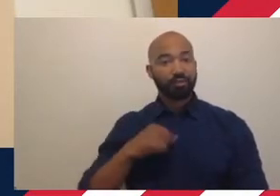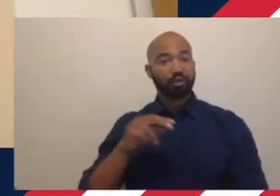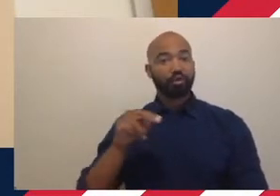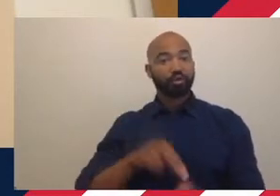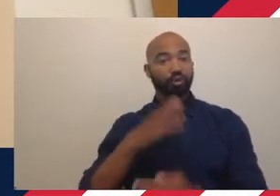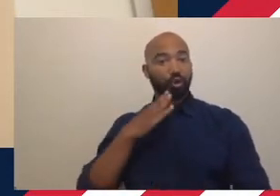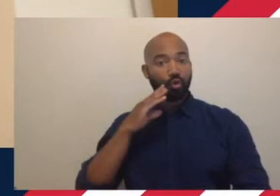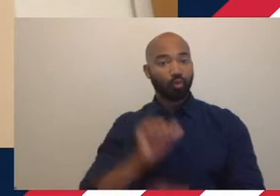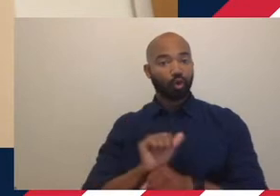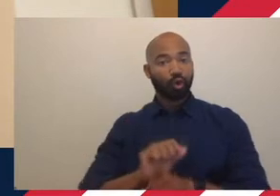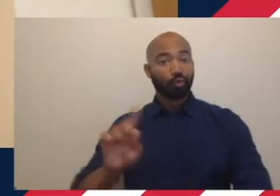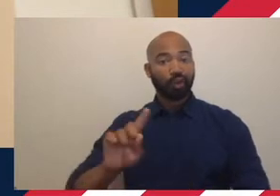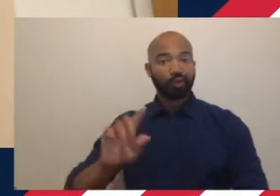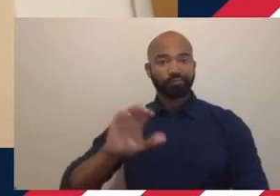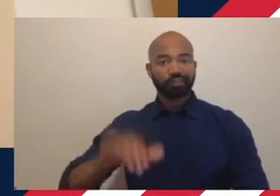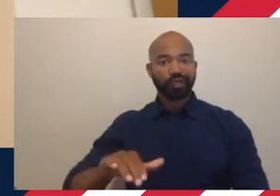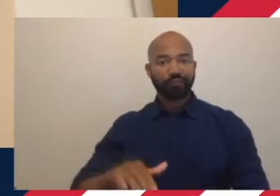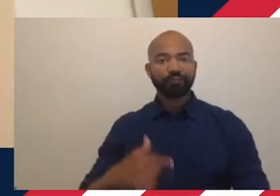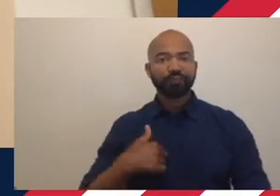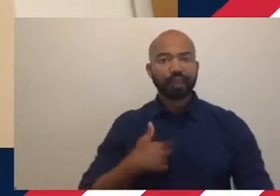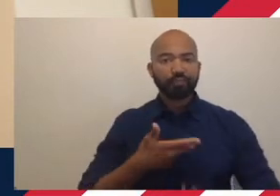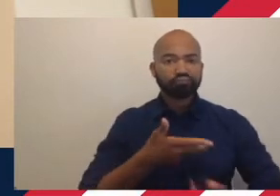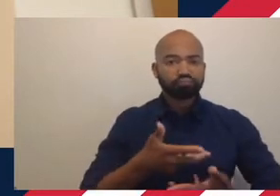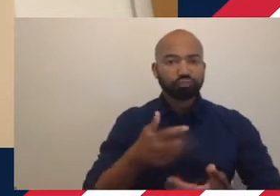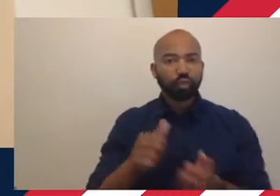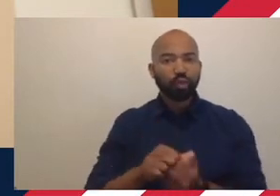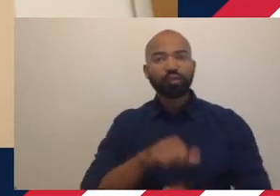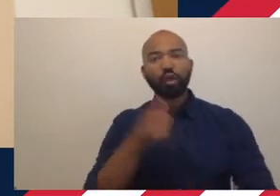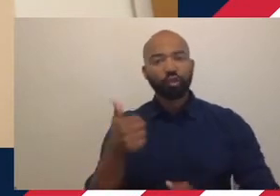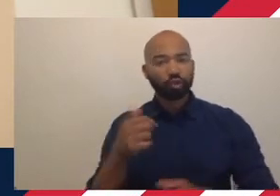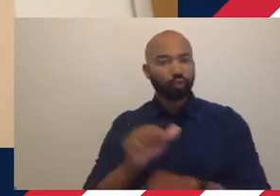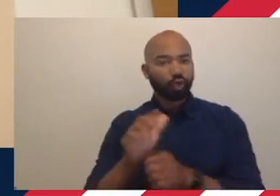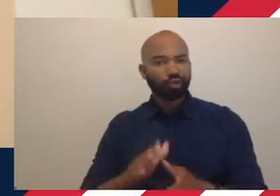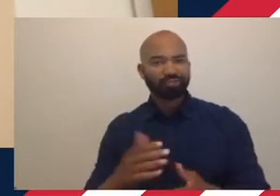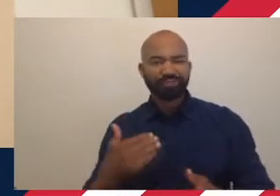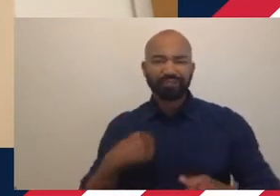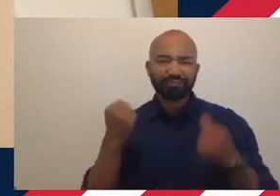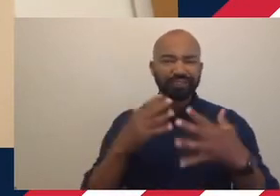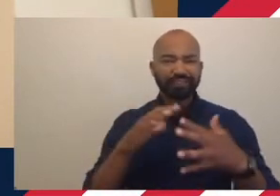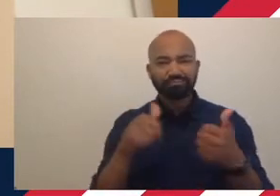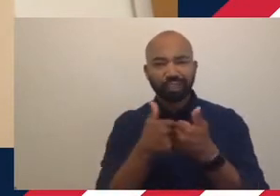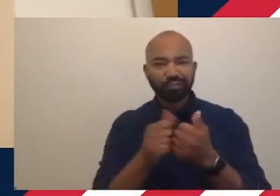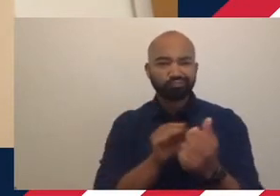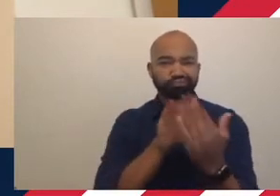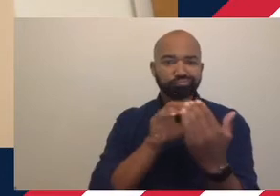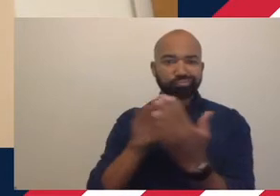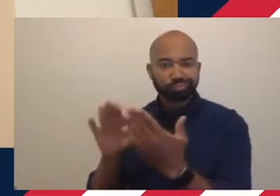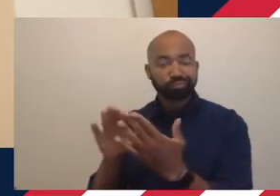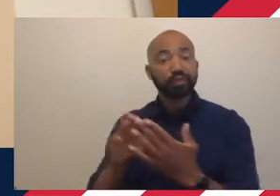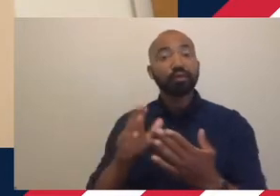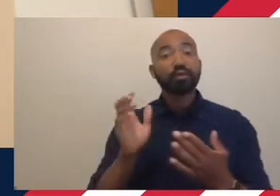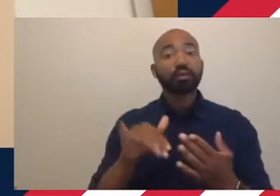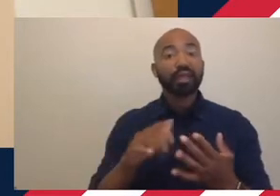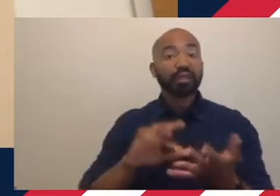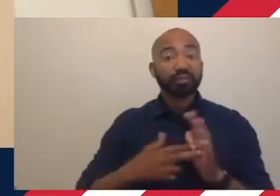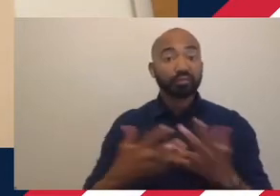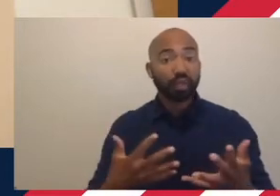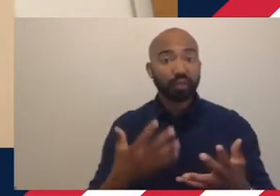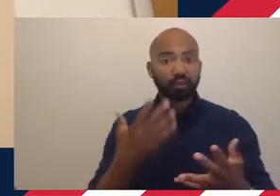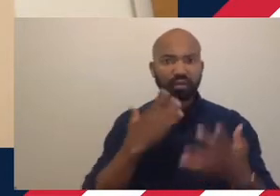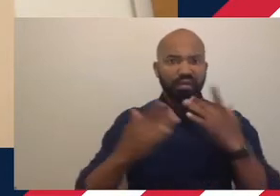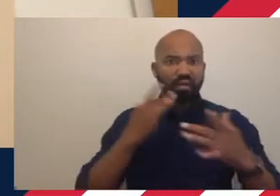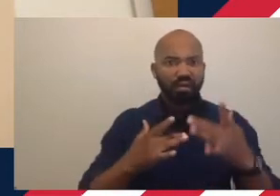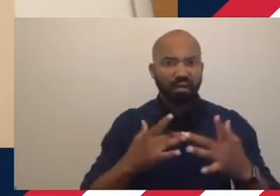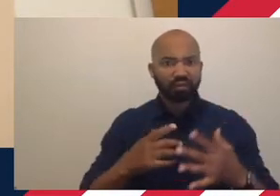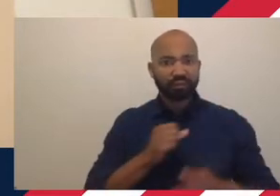Although the work is rewarding, I, along with other nursing home workers, face many challenges. These challenges, like short staffing, existed before